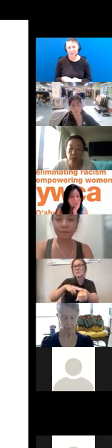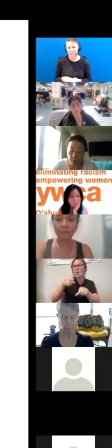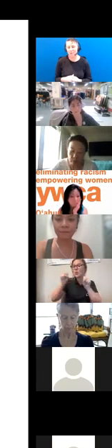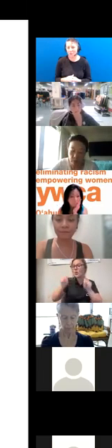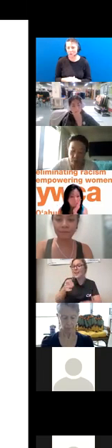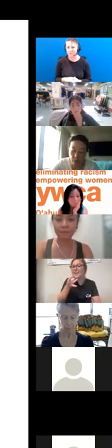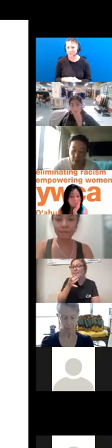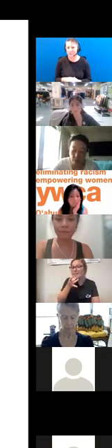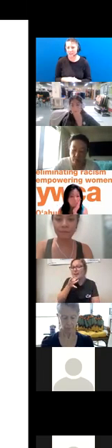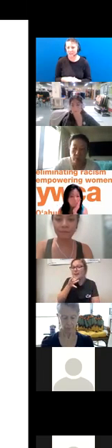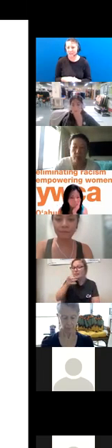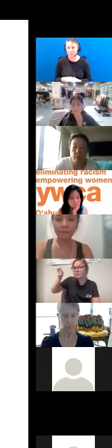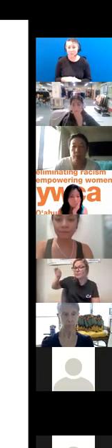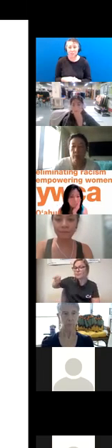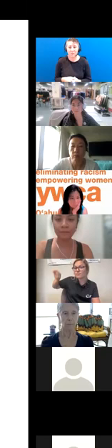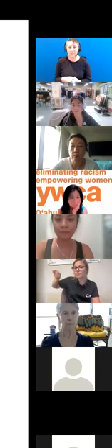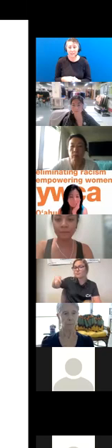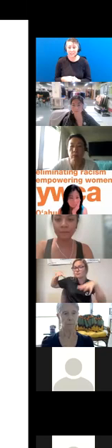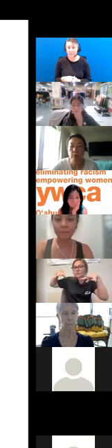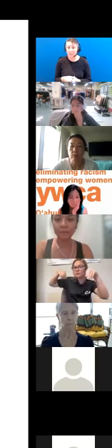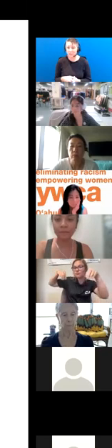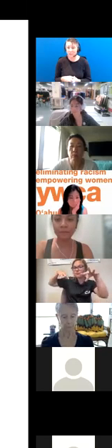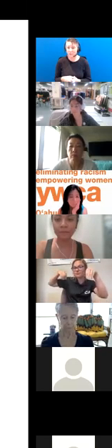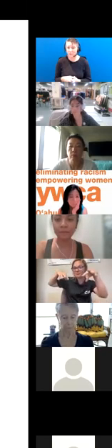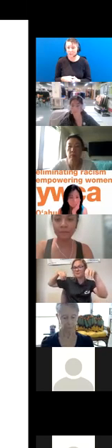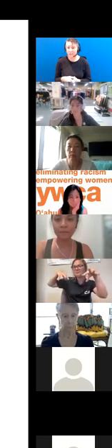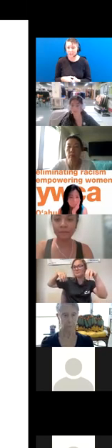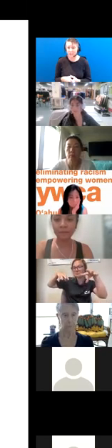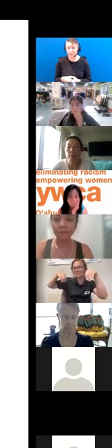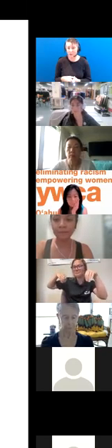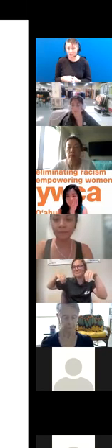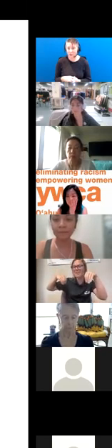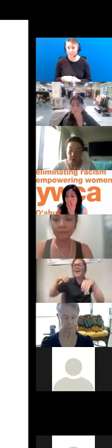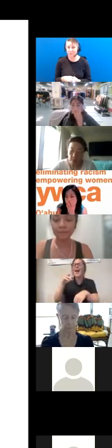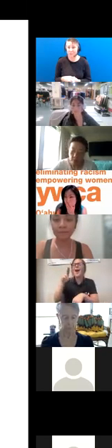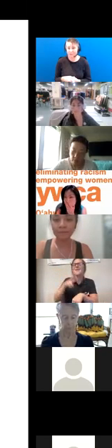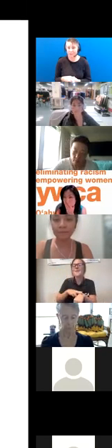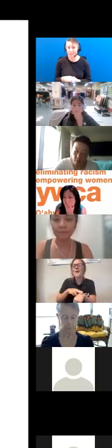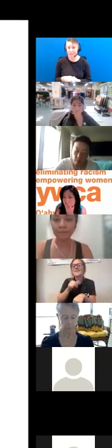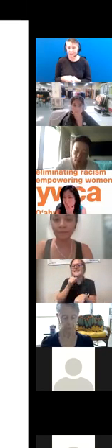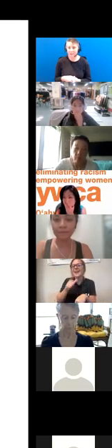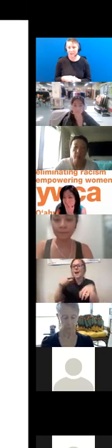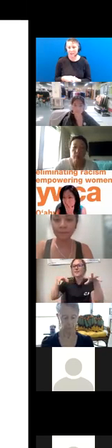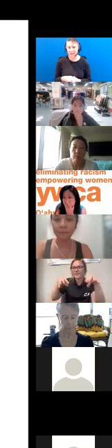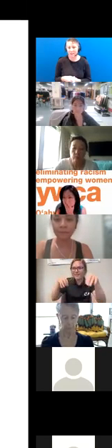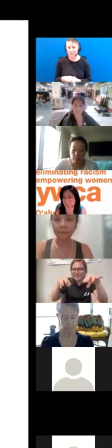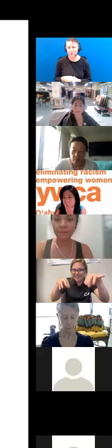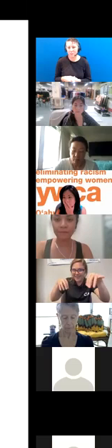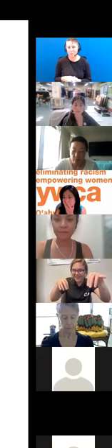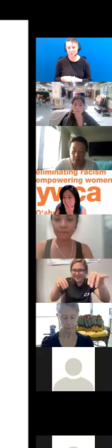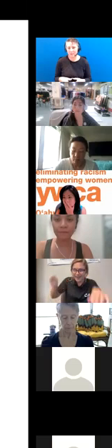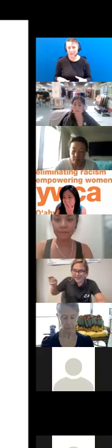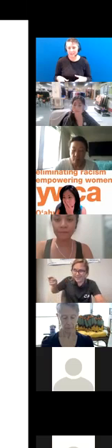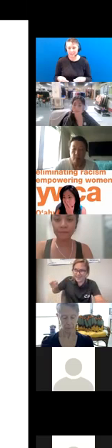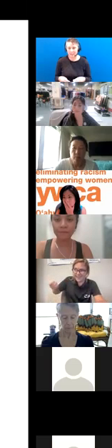These are behavioral norms. So you can use a light switch, turning the lights on and off. Now, of course,